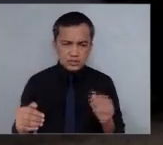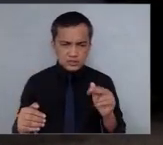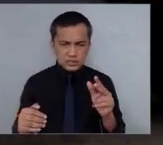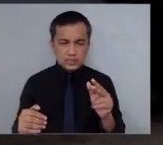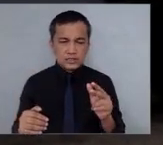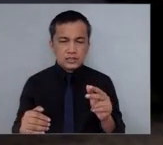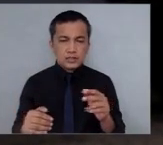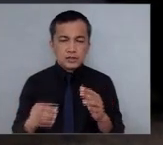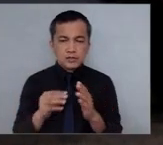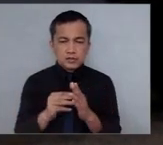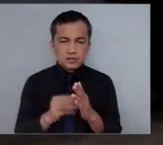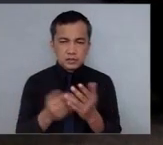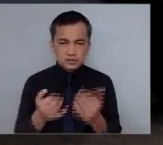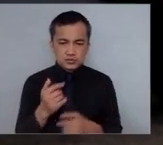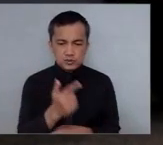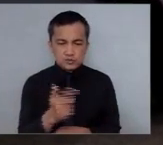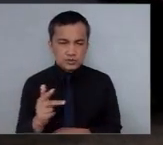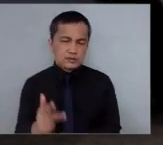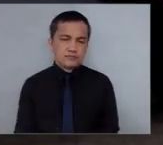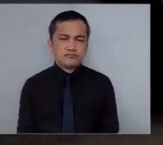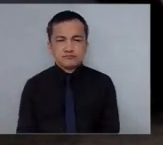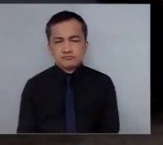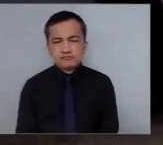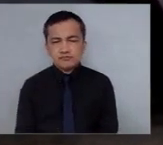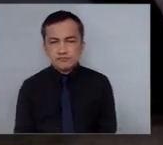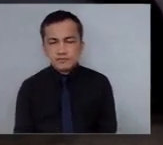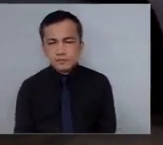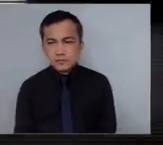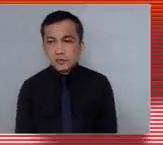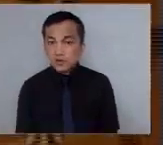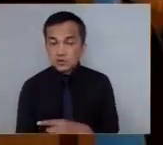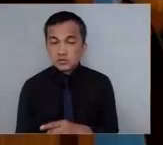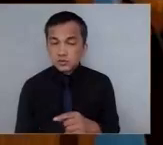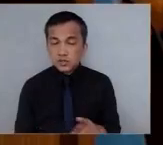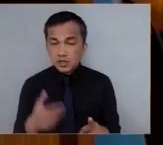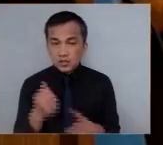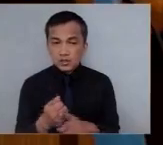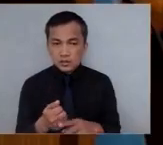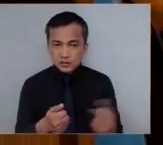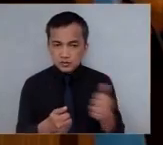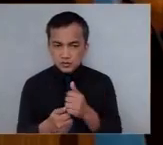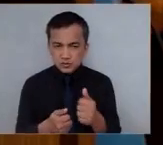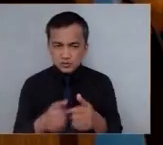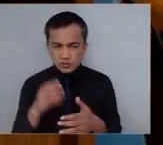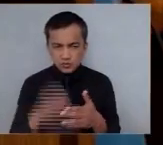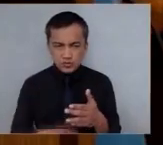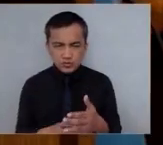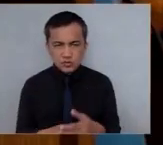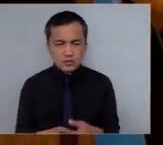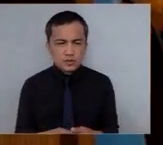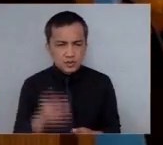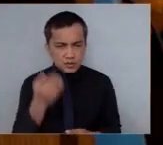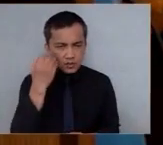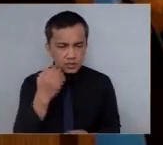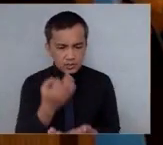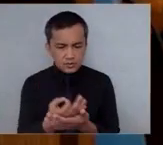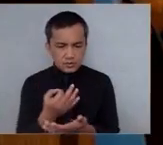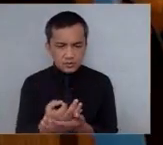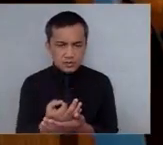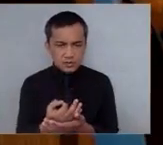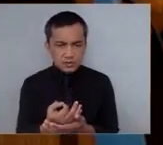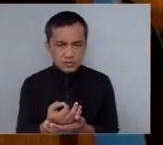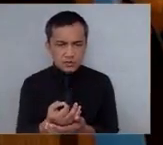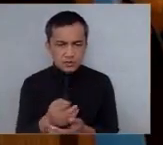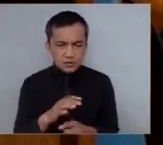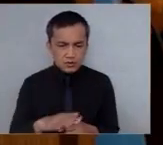pesos ngayong 2023. It will also affect the transportation costs. The lack of funds for local travels